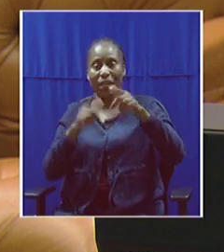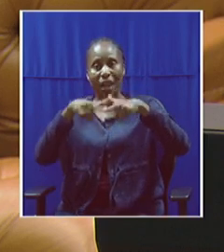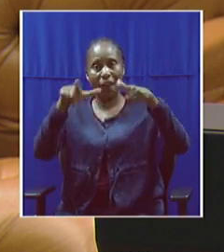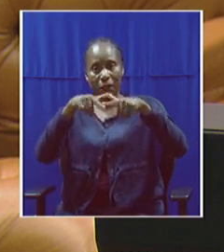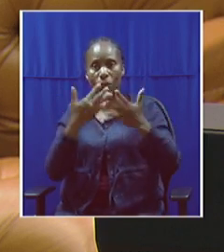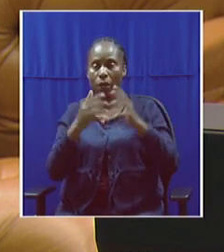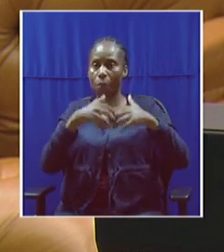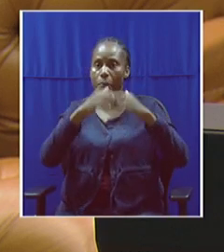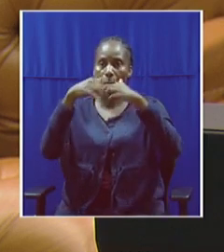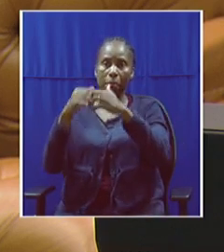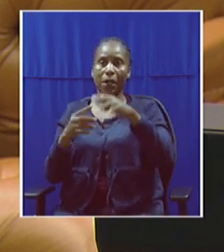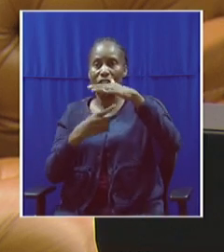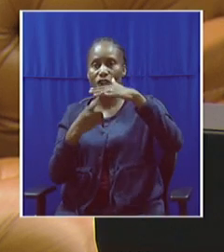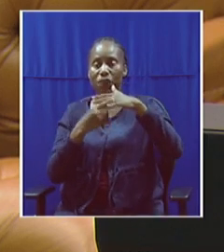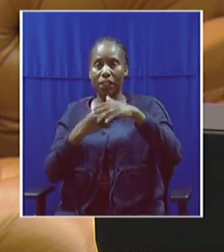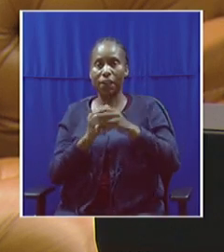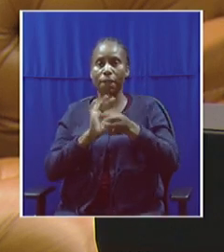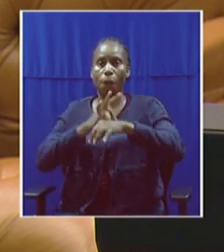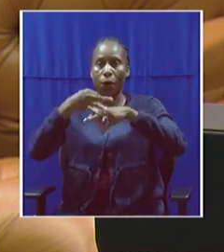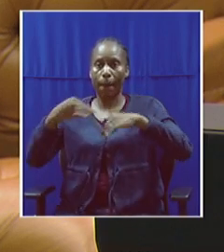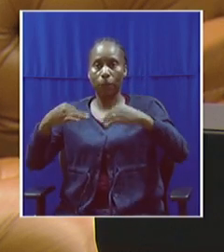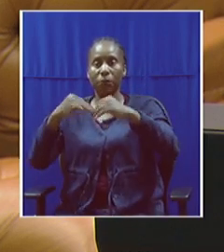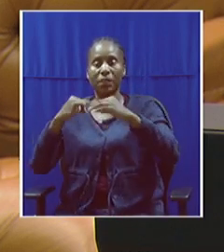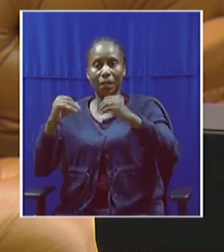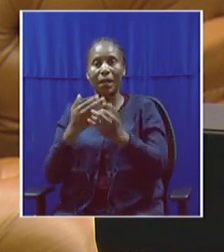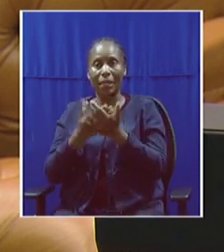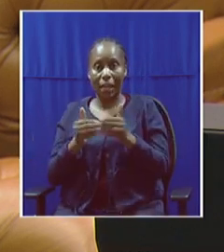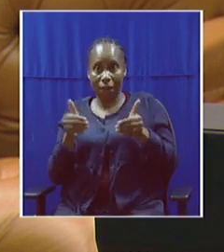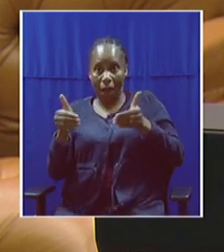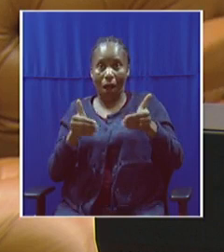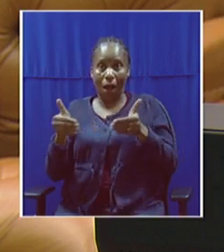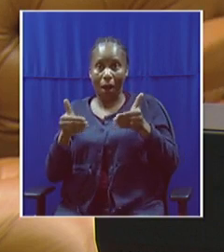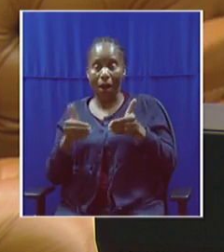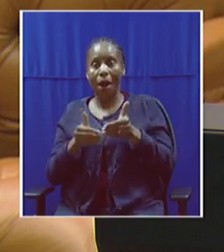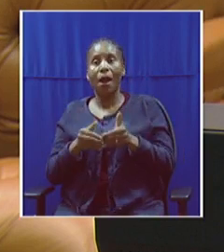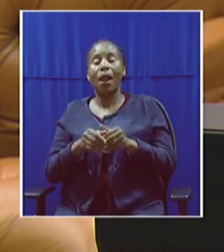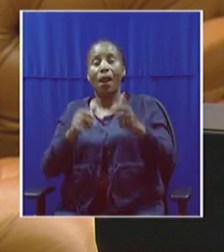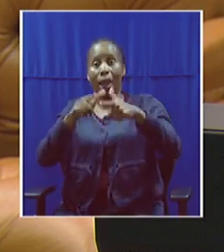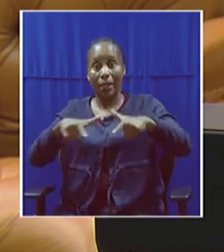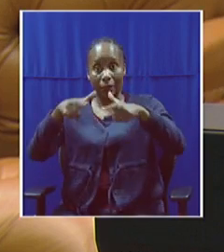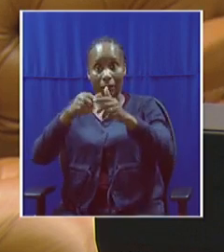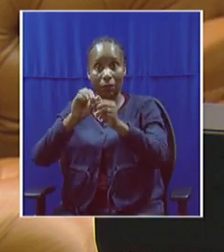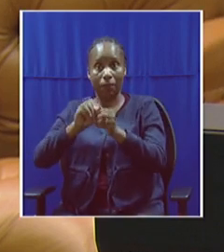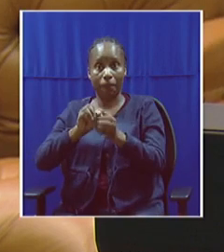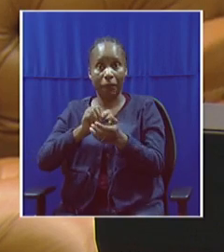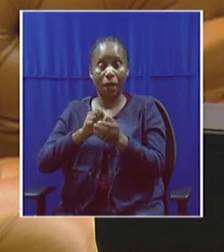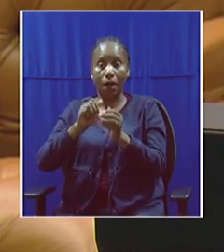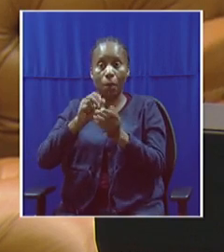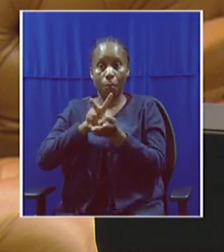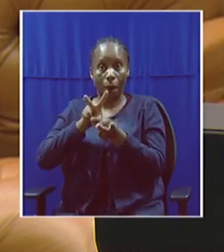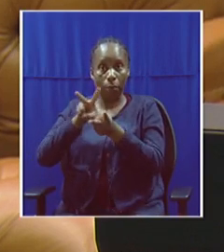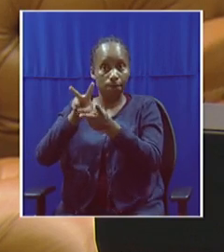forums that facilitate learning this approach has had its limitations and is therefore under